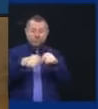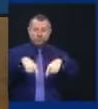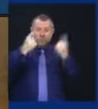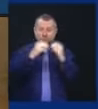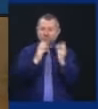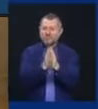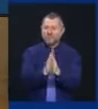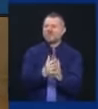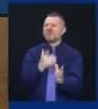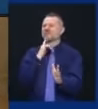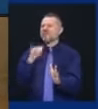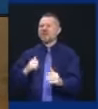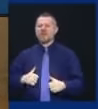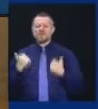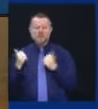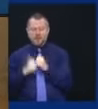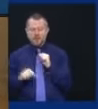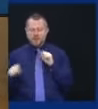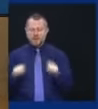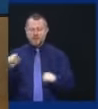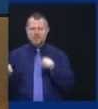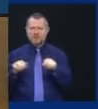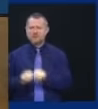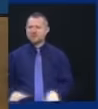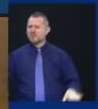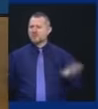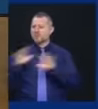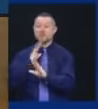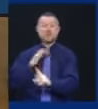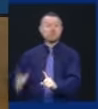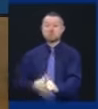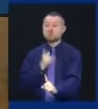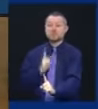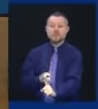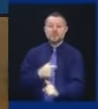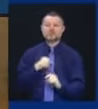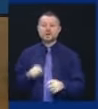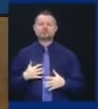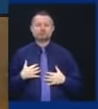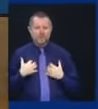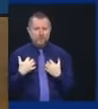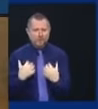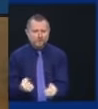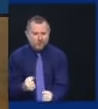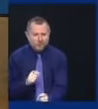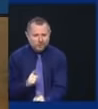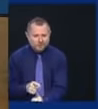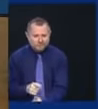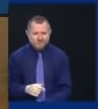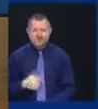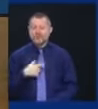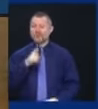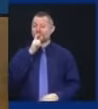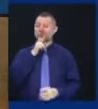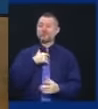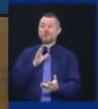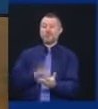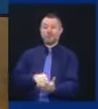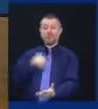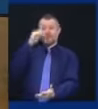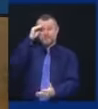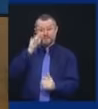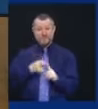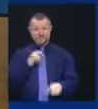you. The question is, who gets up? And who gets up the smarter for the